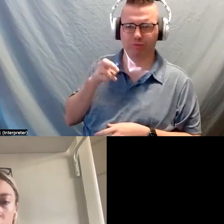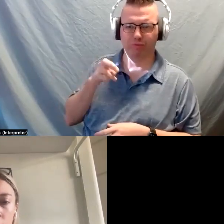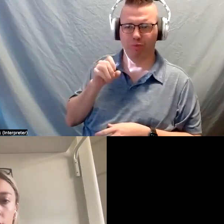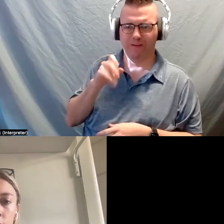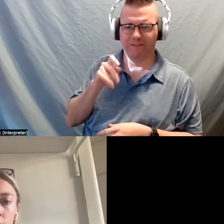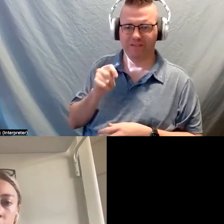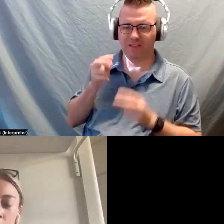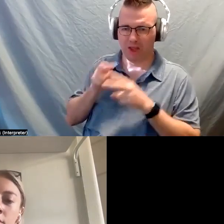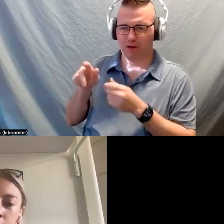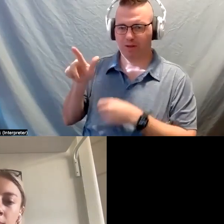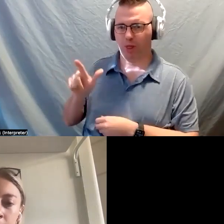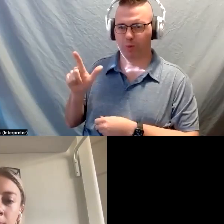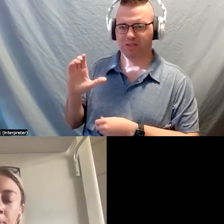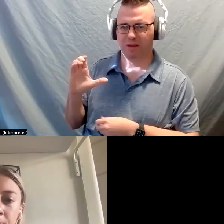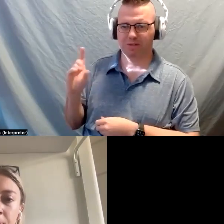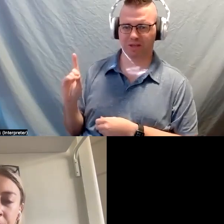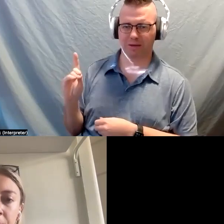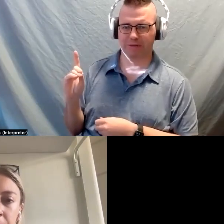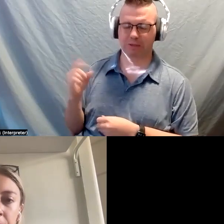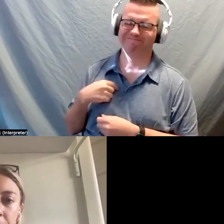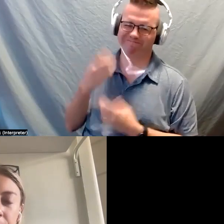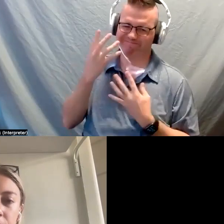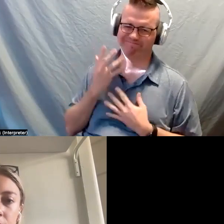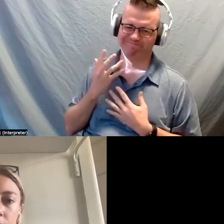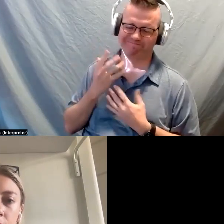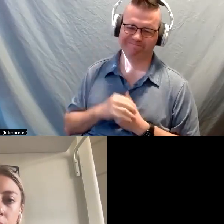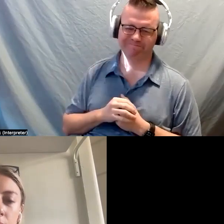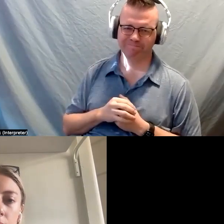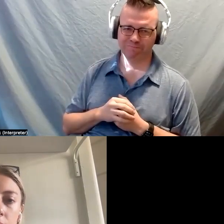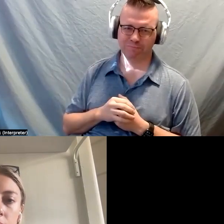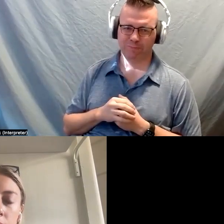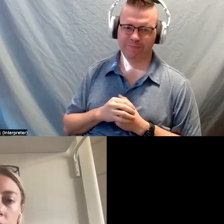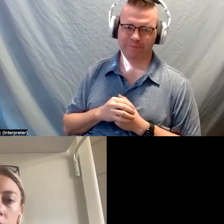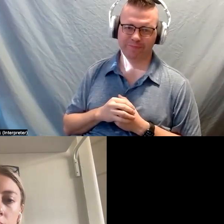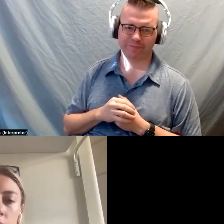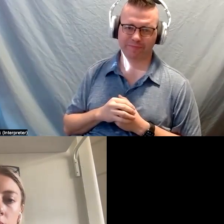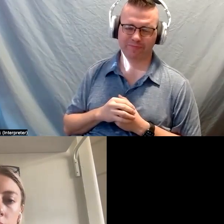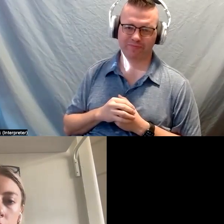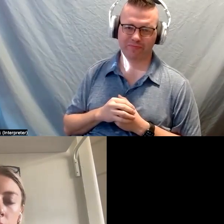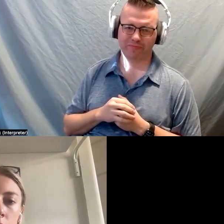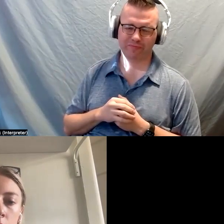lowest common denominator, I'm afraid. And that's the issue which we face.